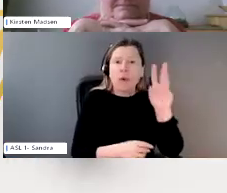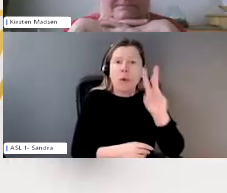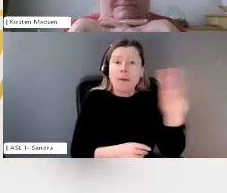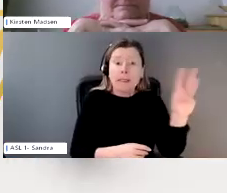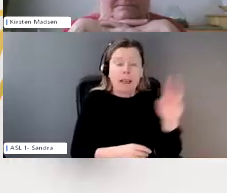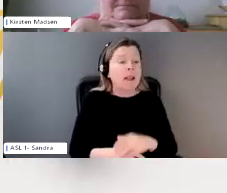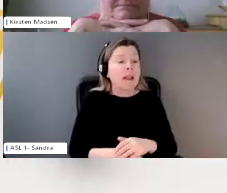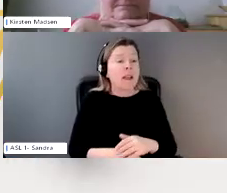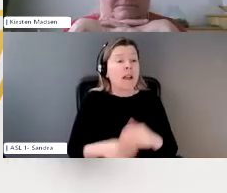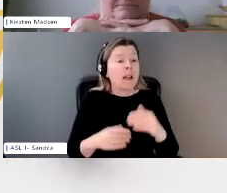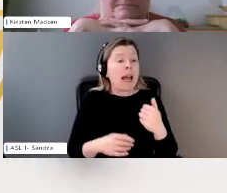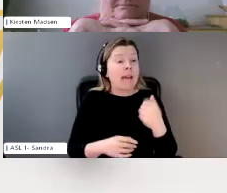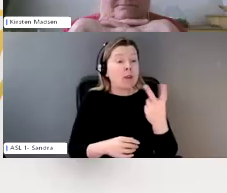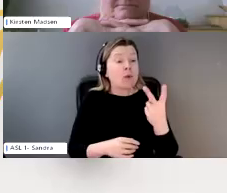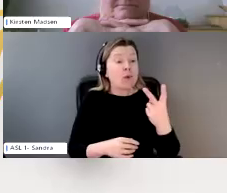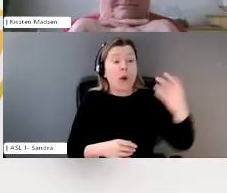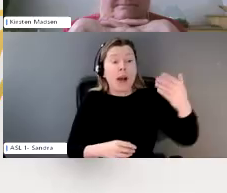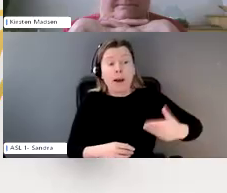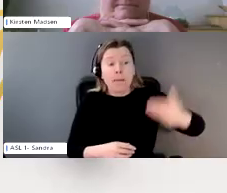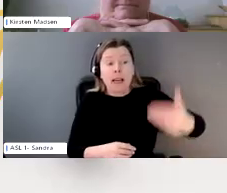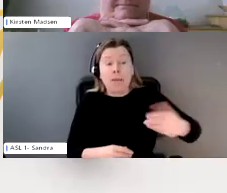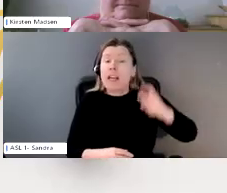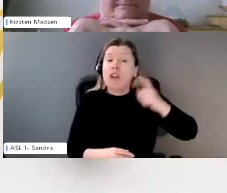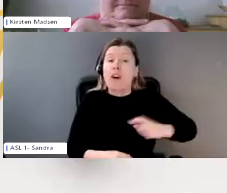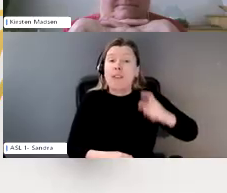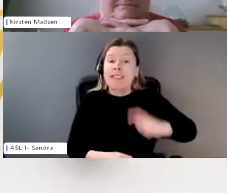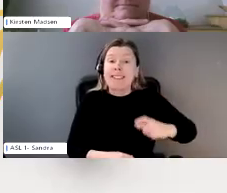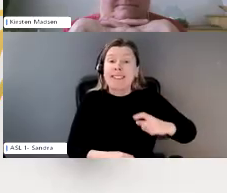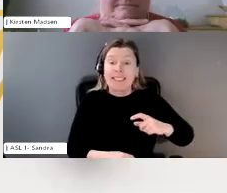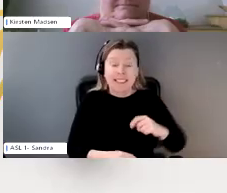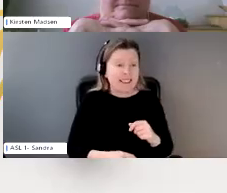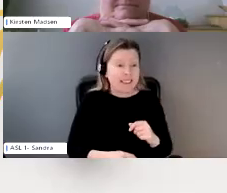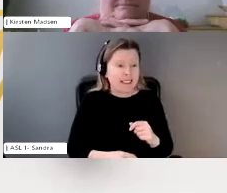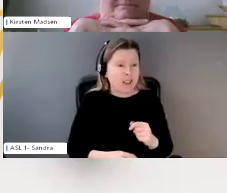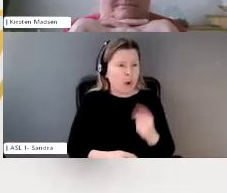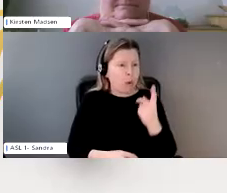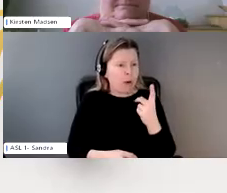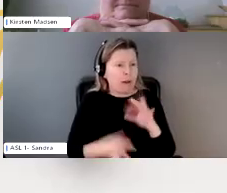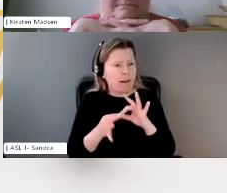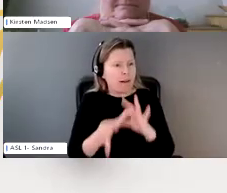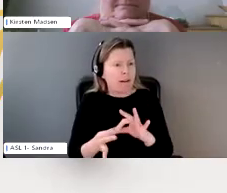We also have two upcoming conferences or symposiums that we're doing. One around